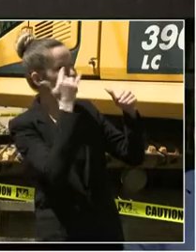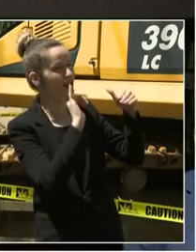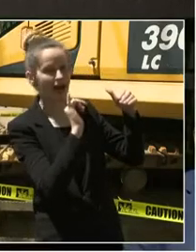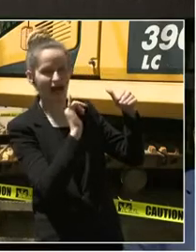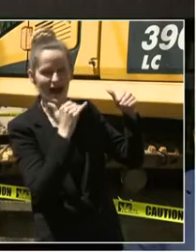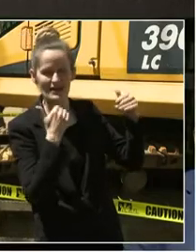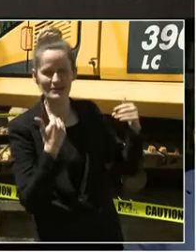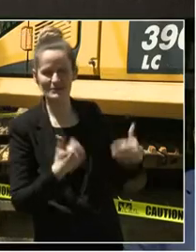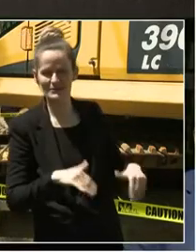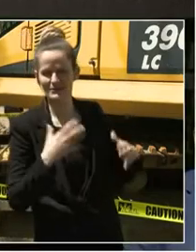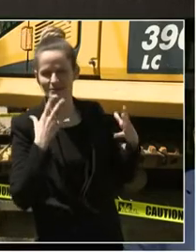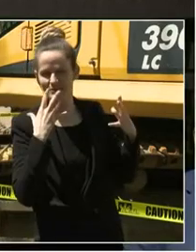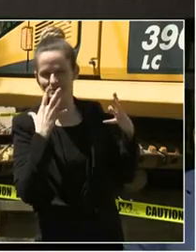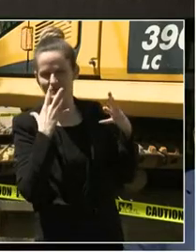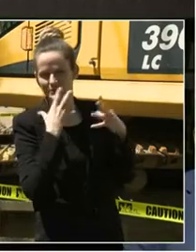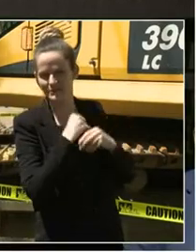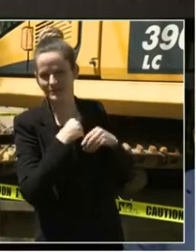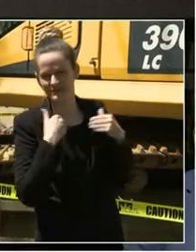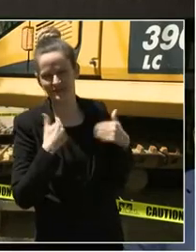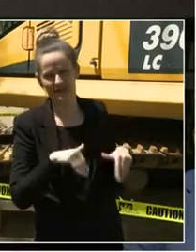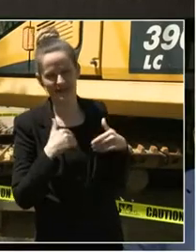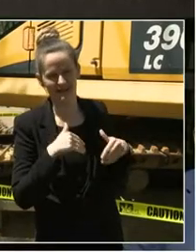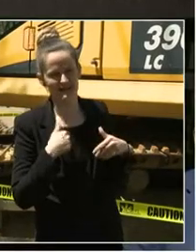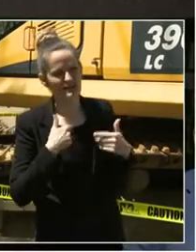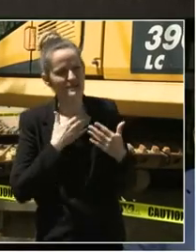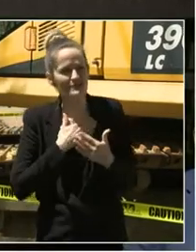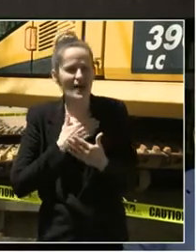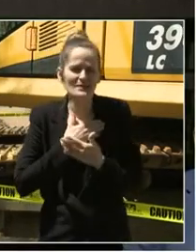my pleasure to be able to